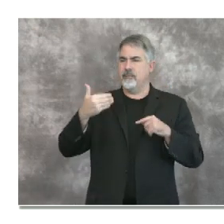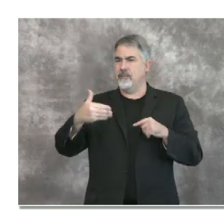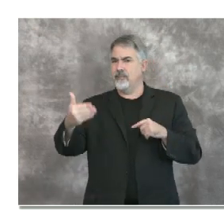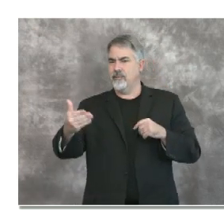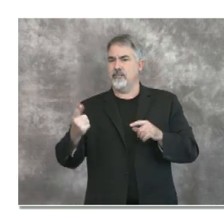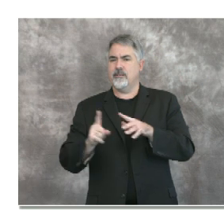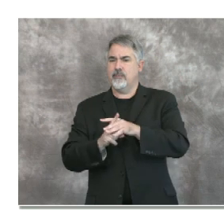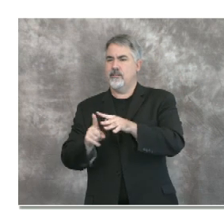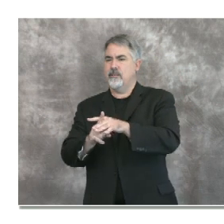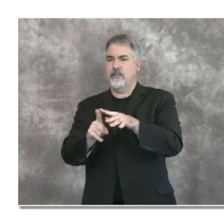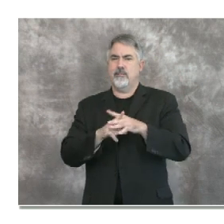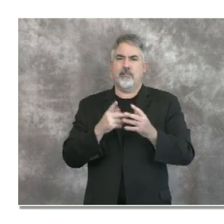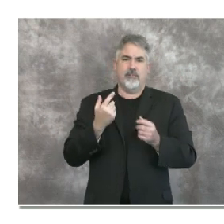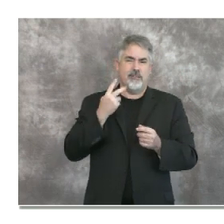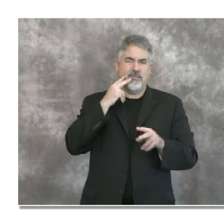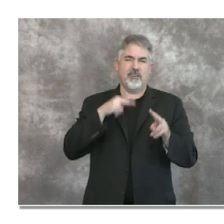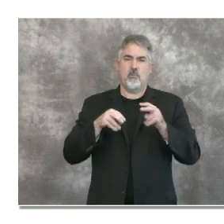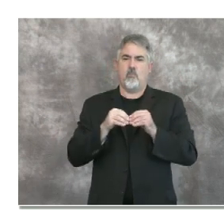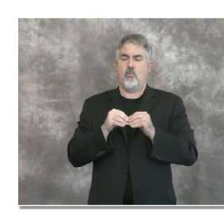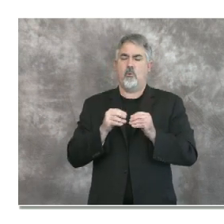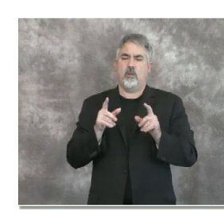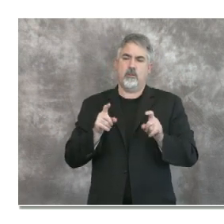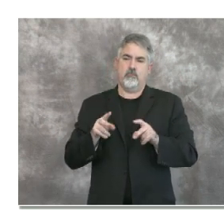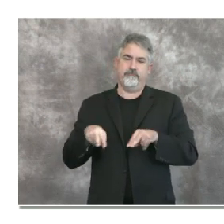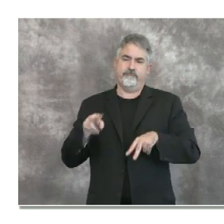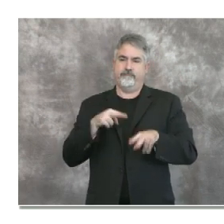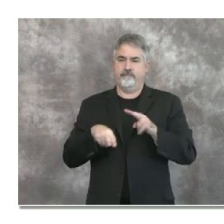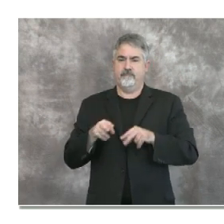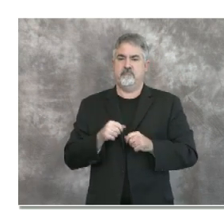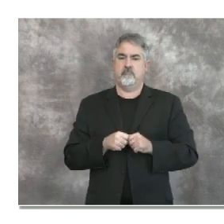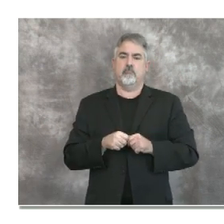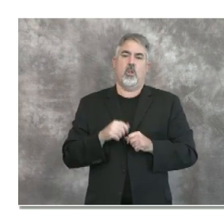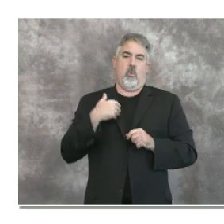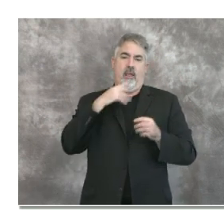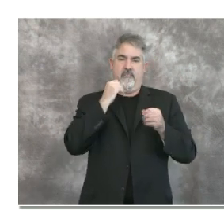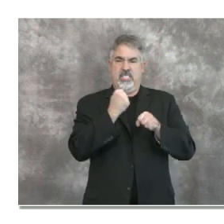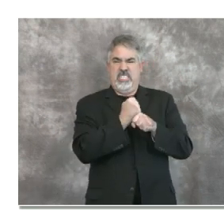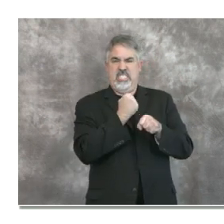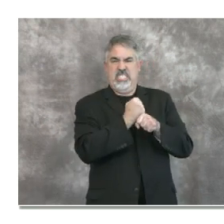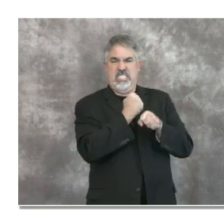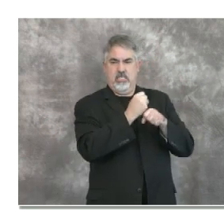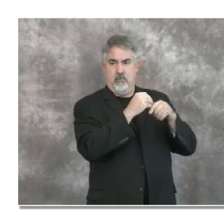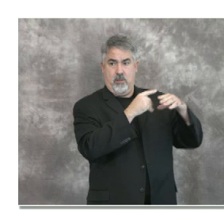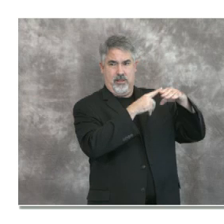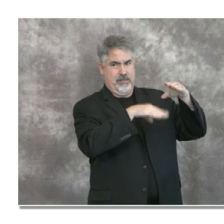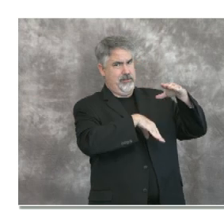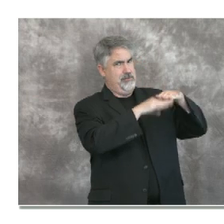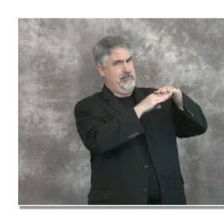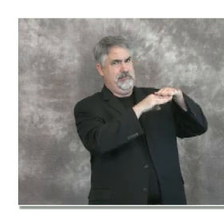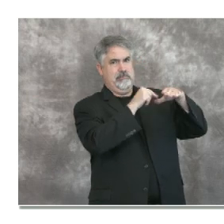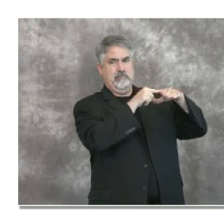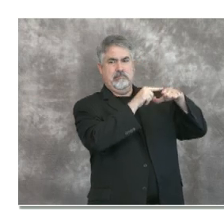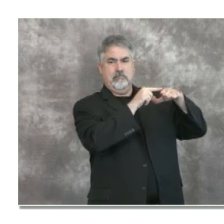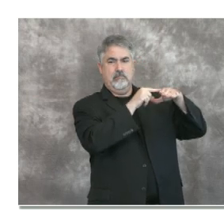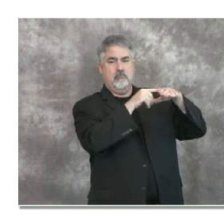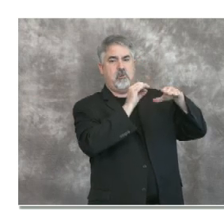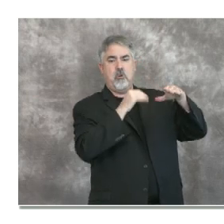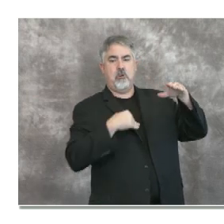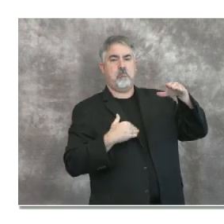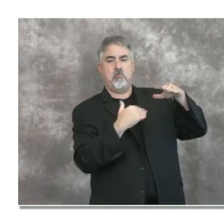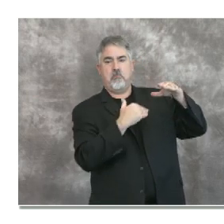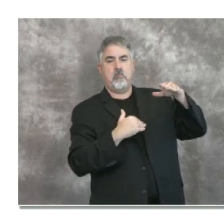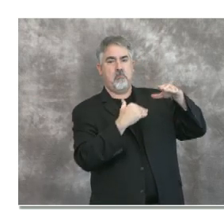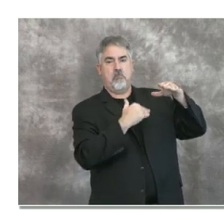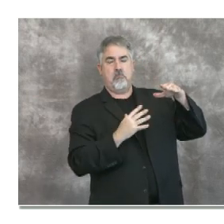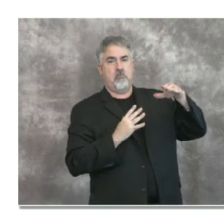further refine this and come up with a metric that when we hit that point, we would trigger our surge capacity. Surge capacity would be standing up